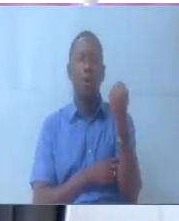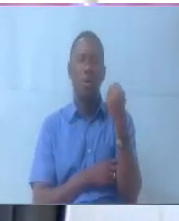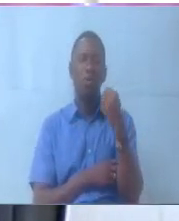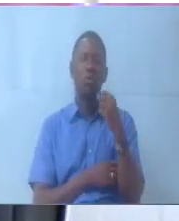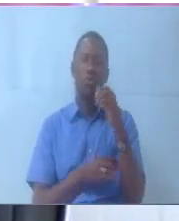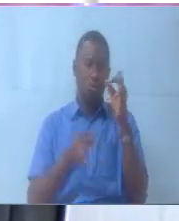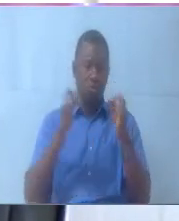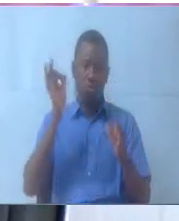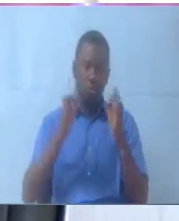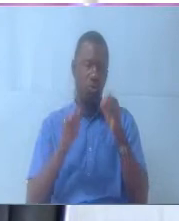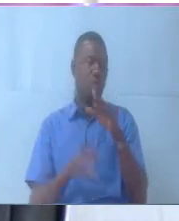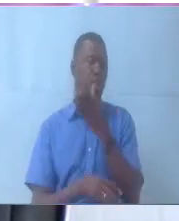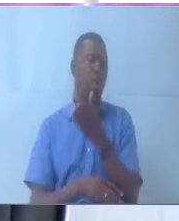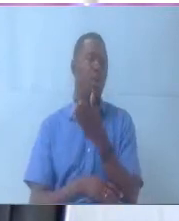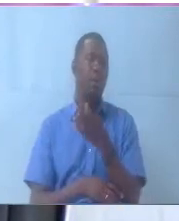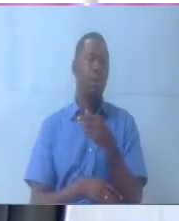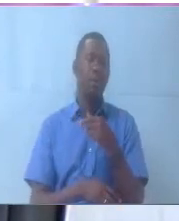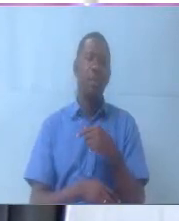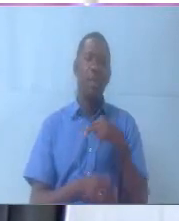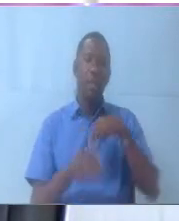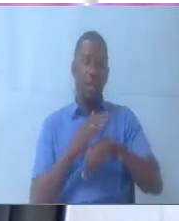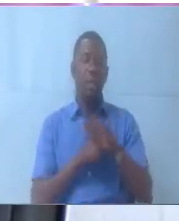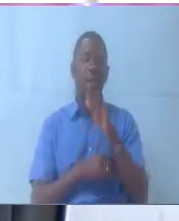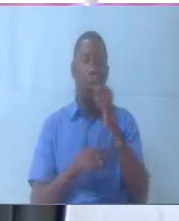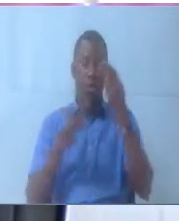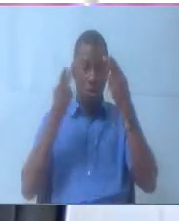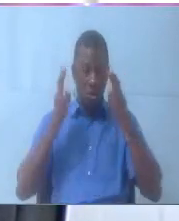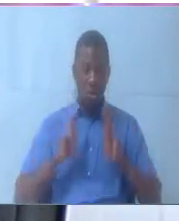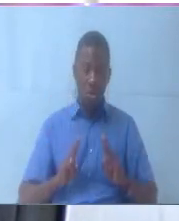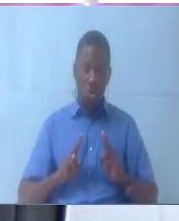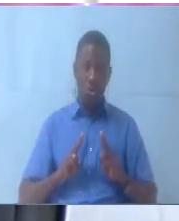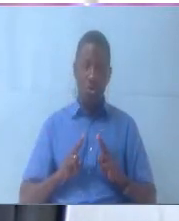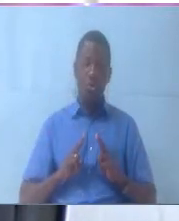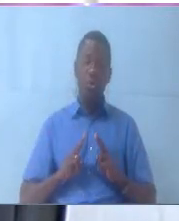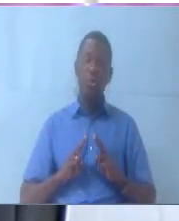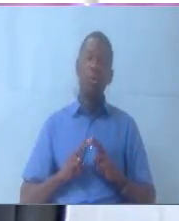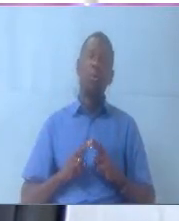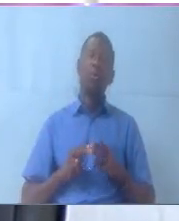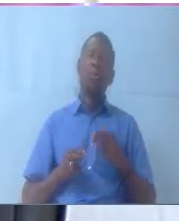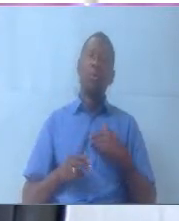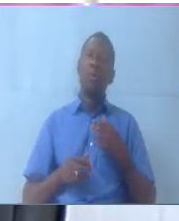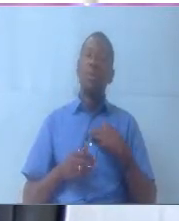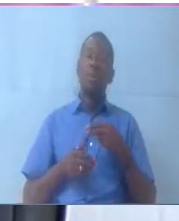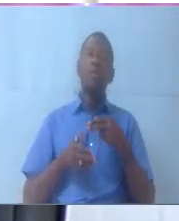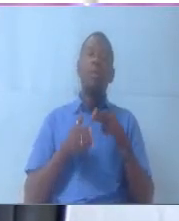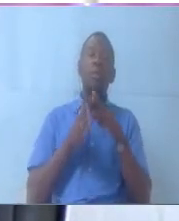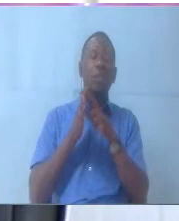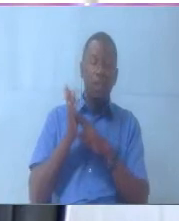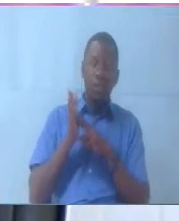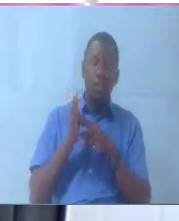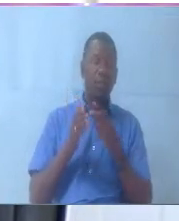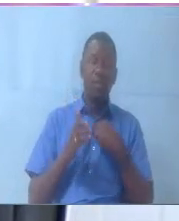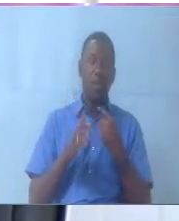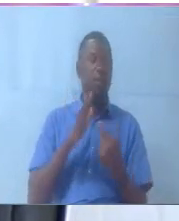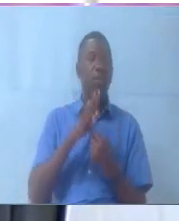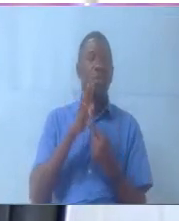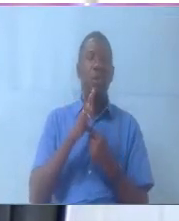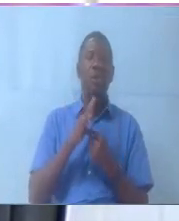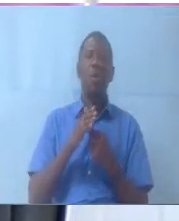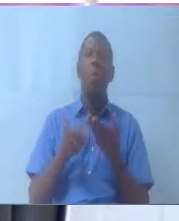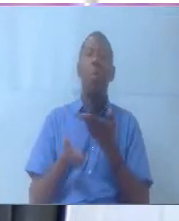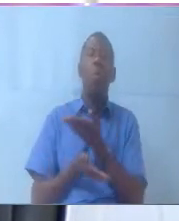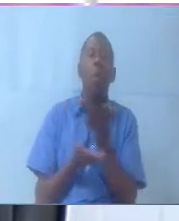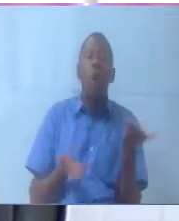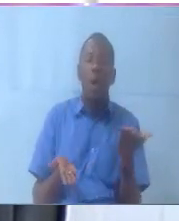ten na purka wo kitoke In law, loi jurisdiction is fundamental. ala sarto mumenti ko keta daminga